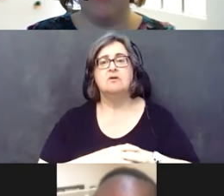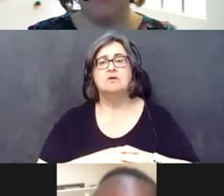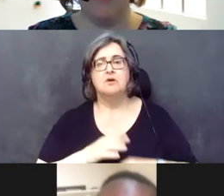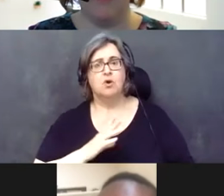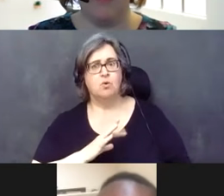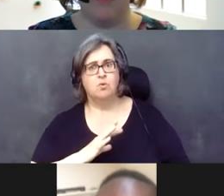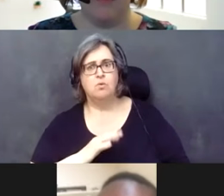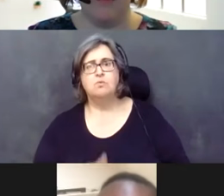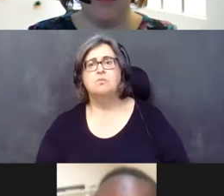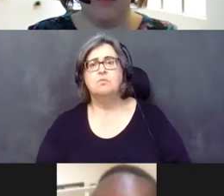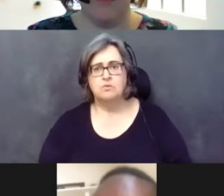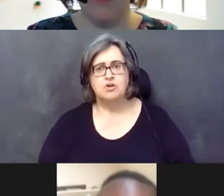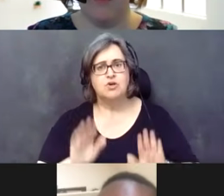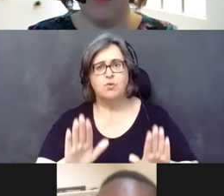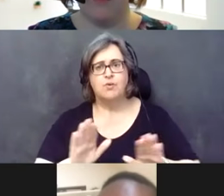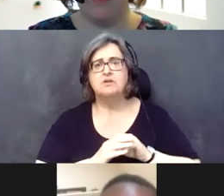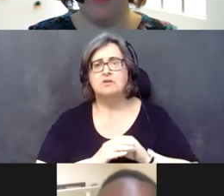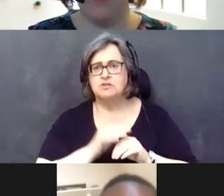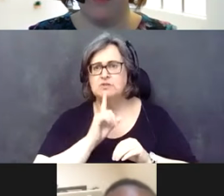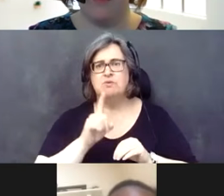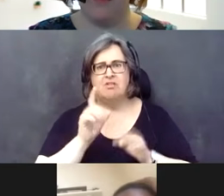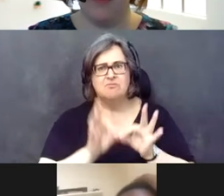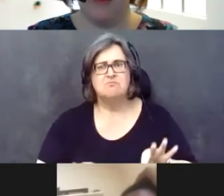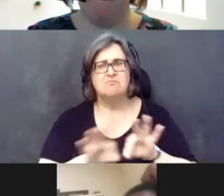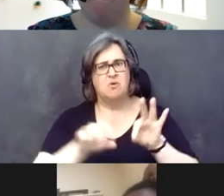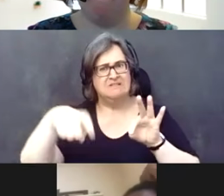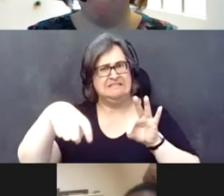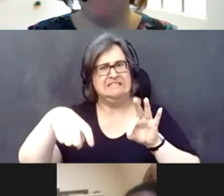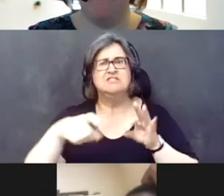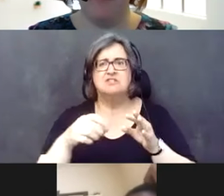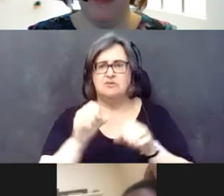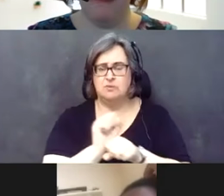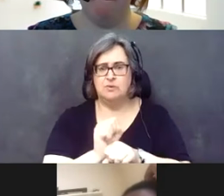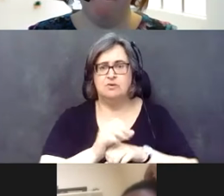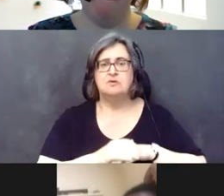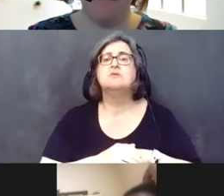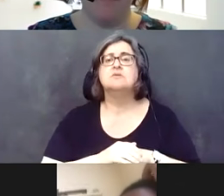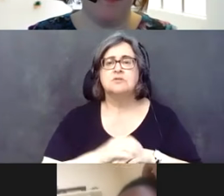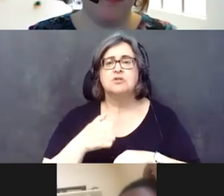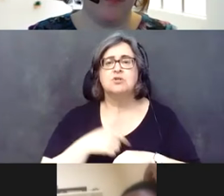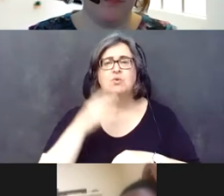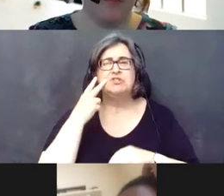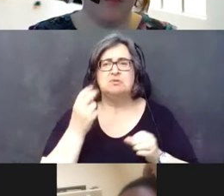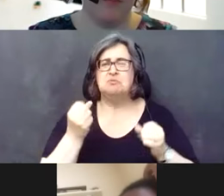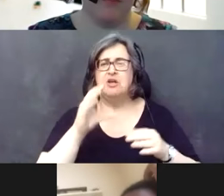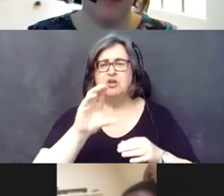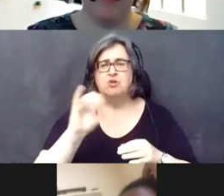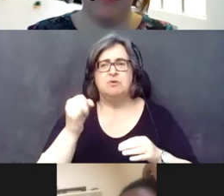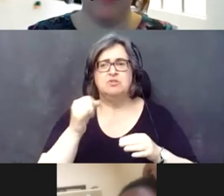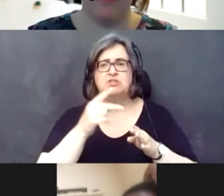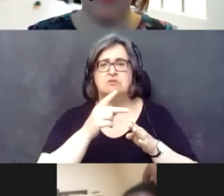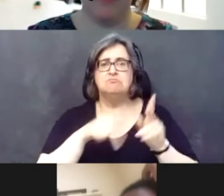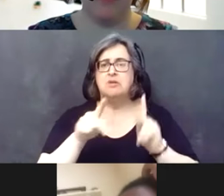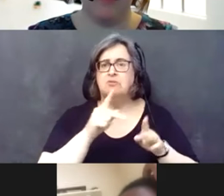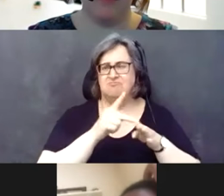Okay, and that is actually great and much needed work. We find that a lot of criminal justice professionals